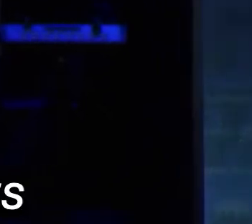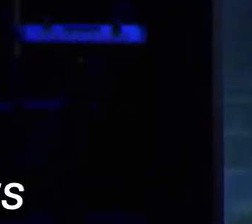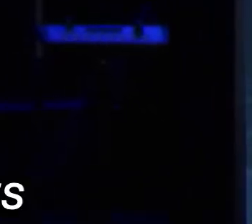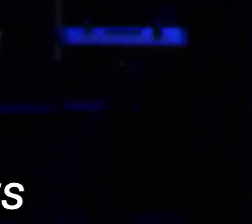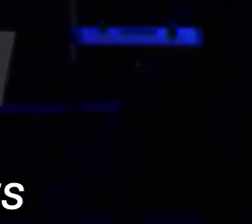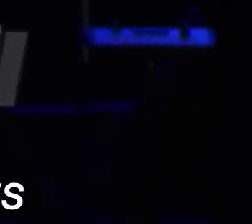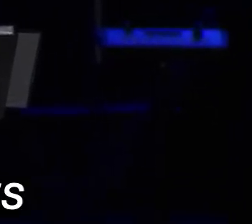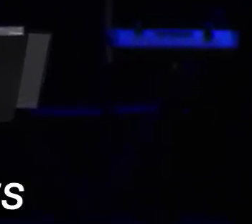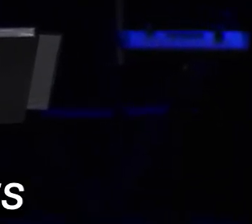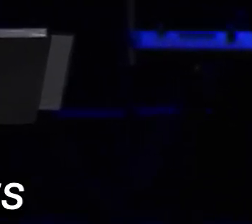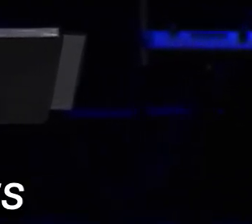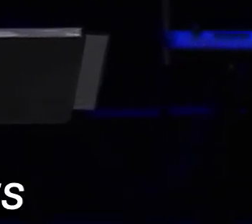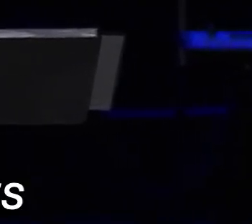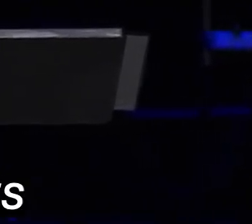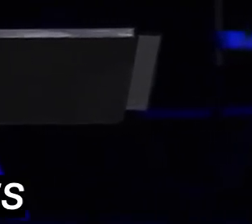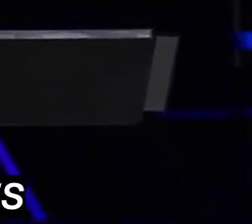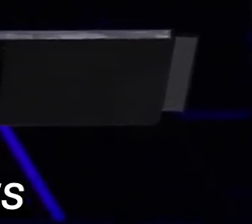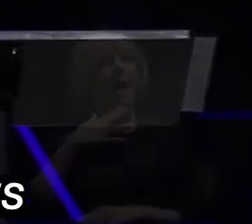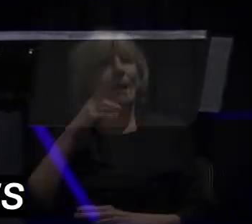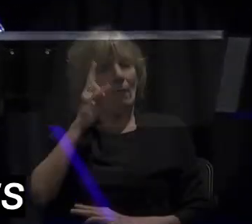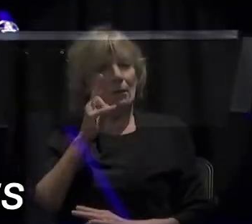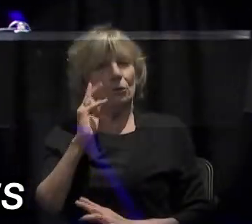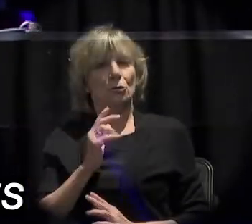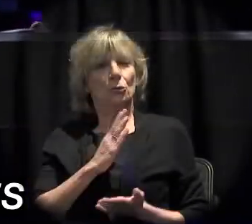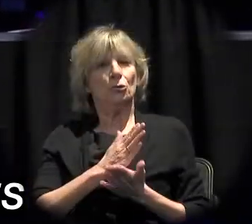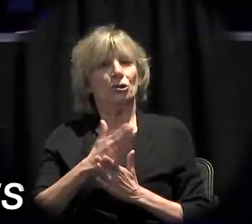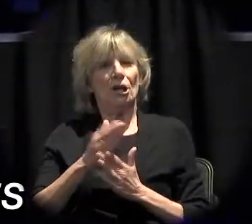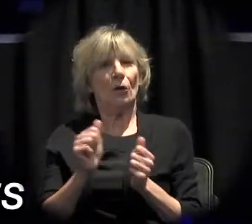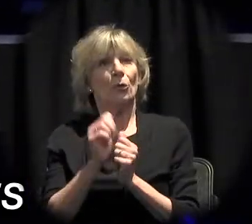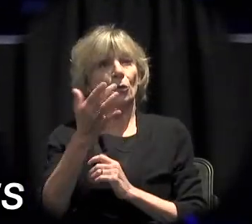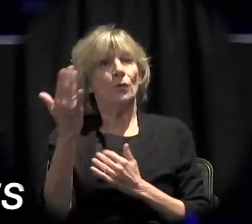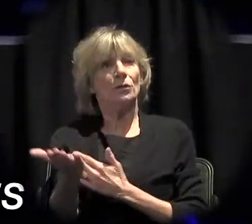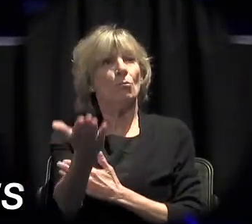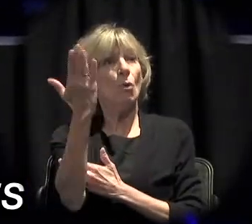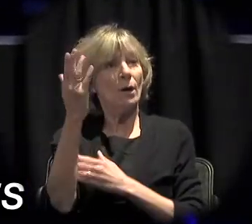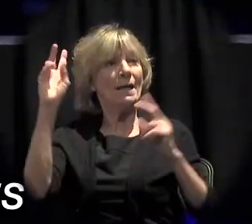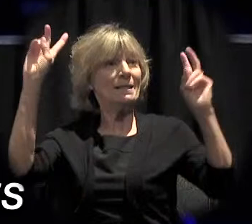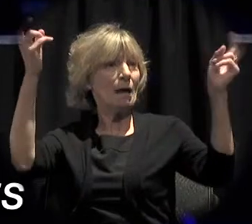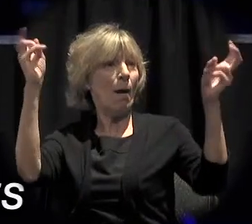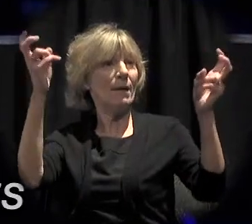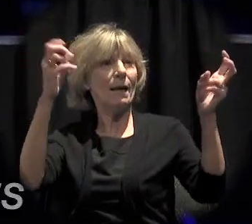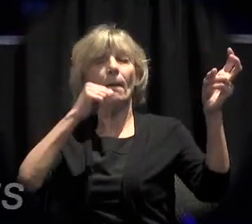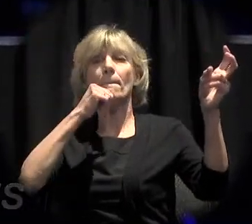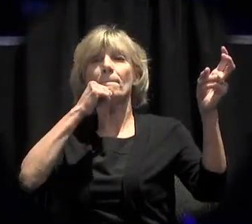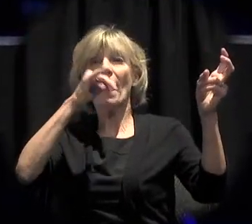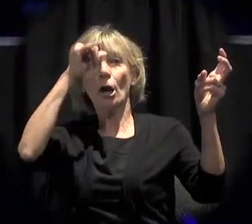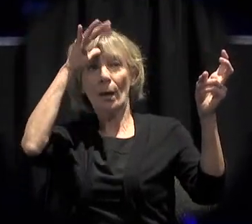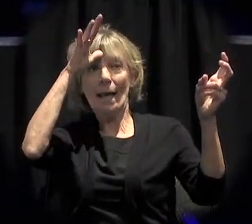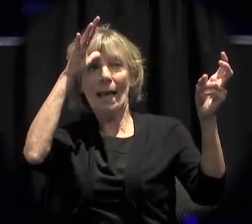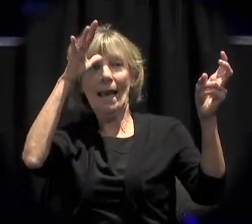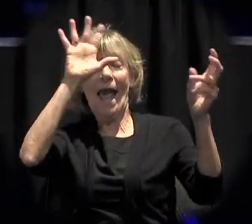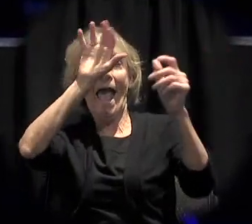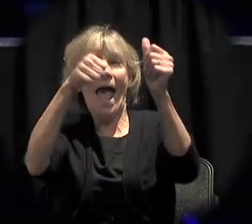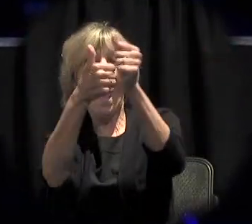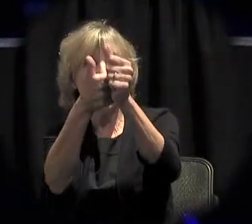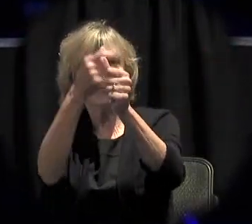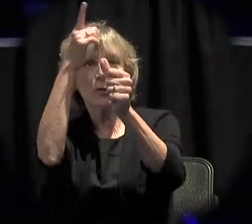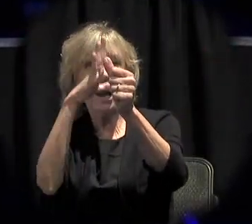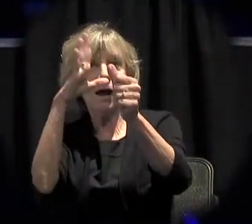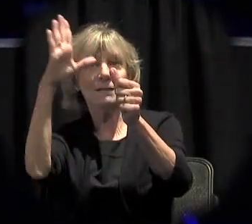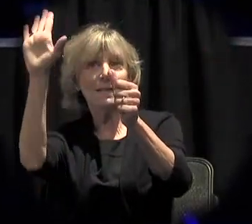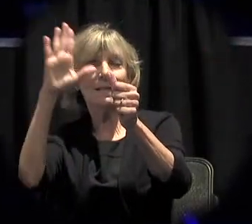And it's my privilege to share with you this morning on this topic of a parent after God's own